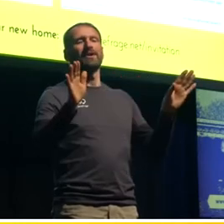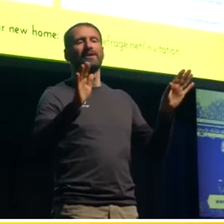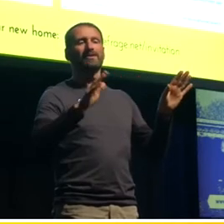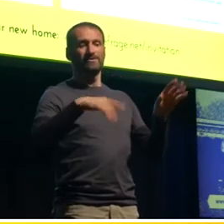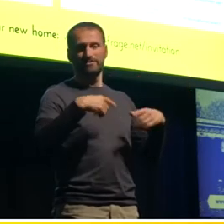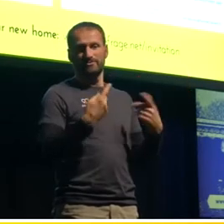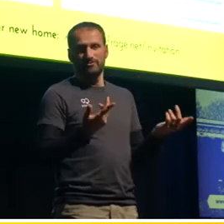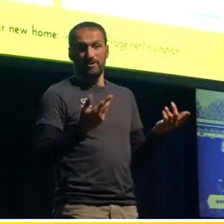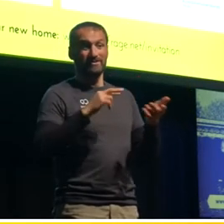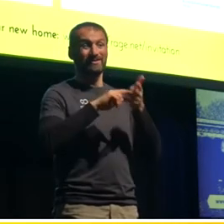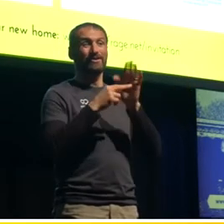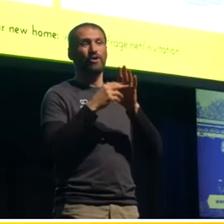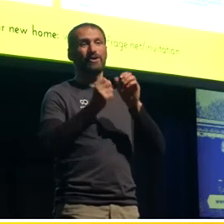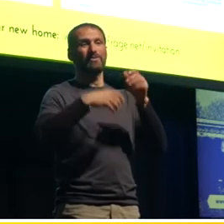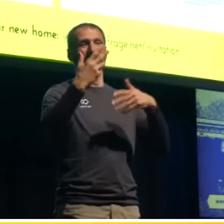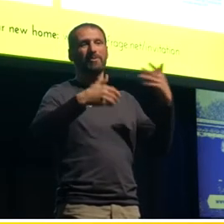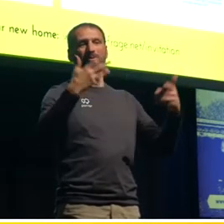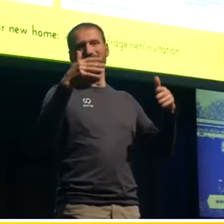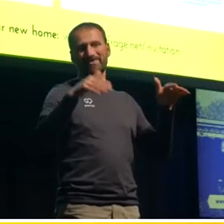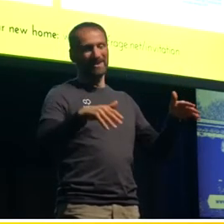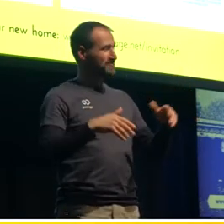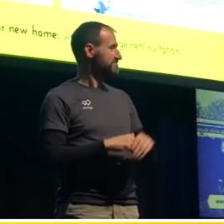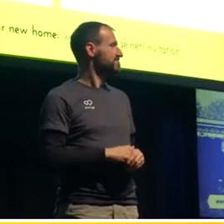Great. I'll keep you with a second.